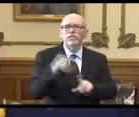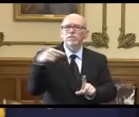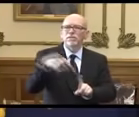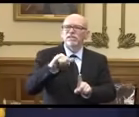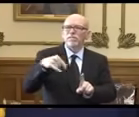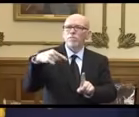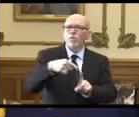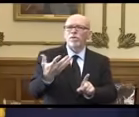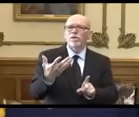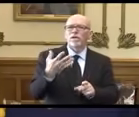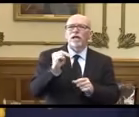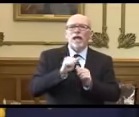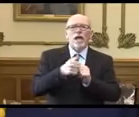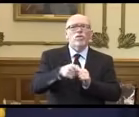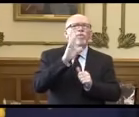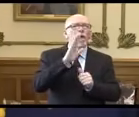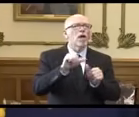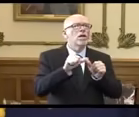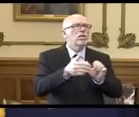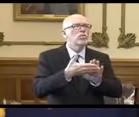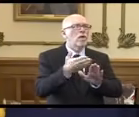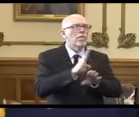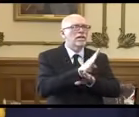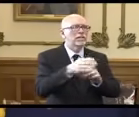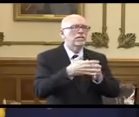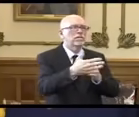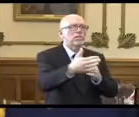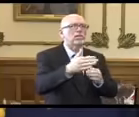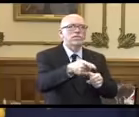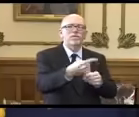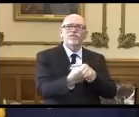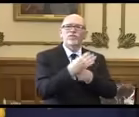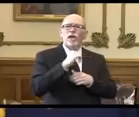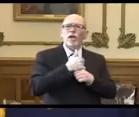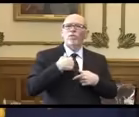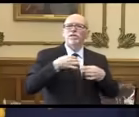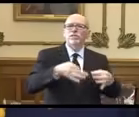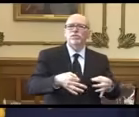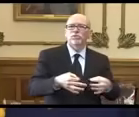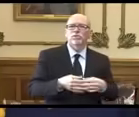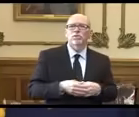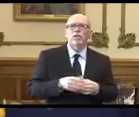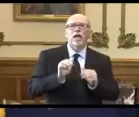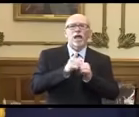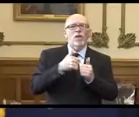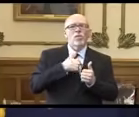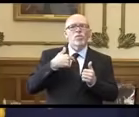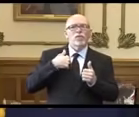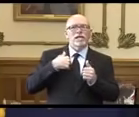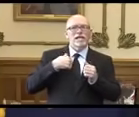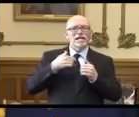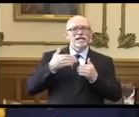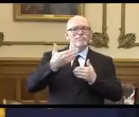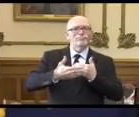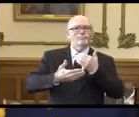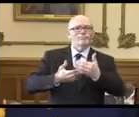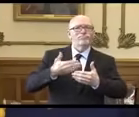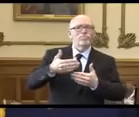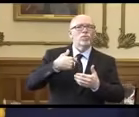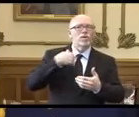will conduct business in the future. That's how we're making this determination. And that's how we're spreading out what comes